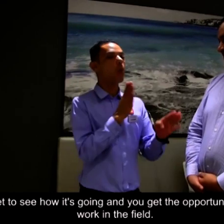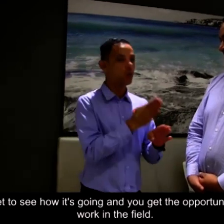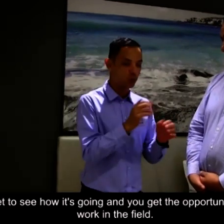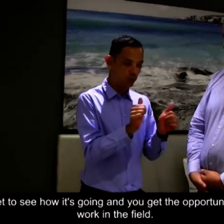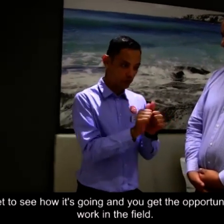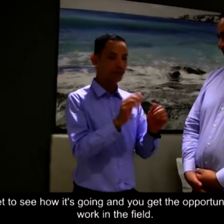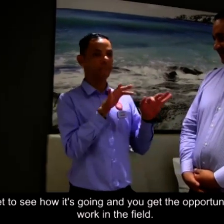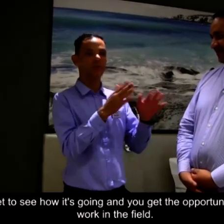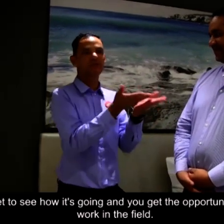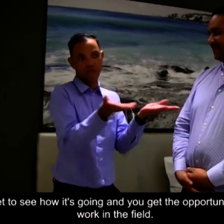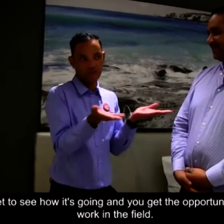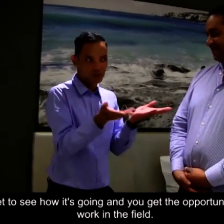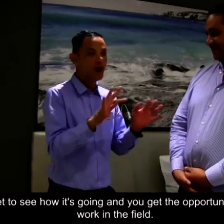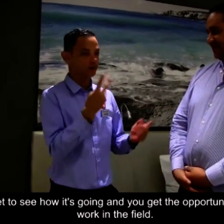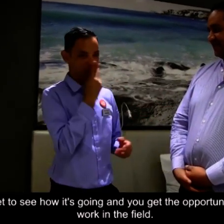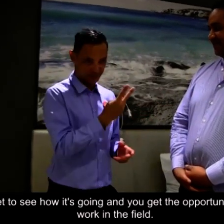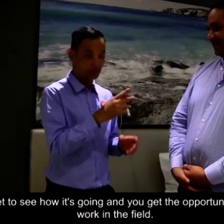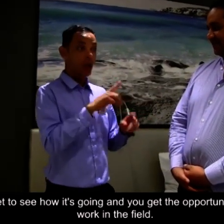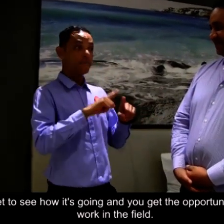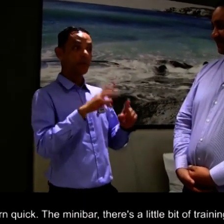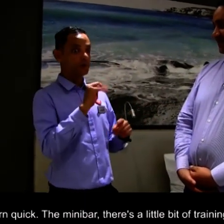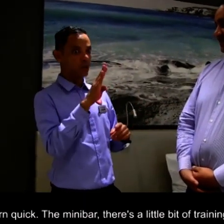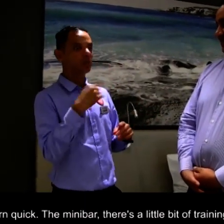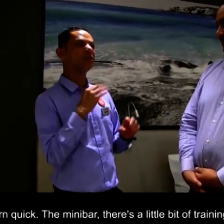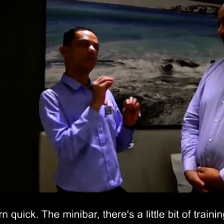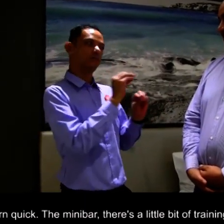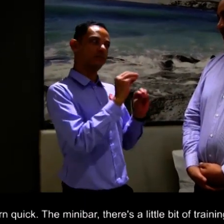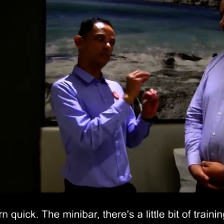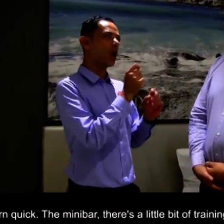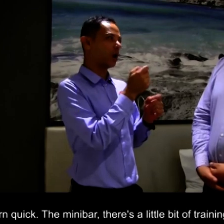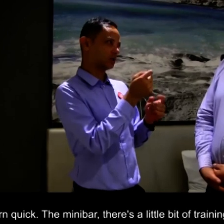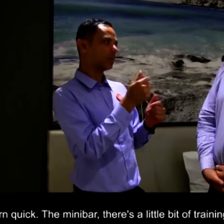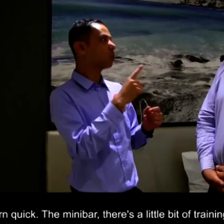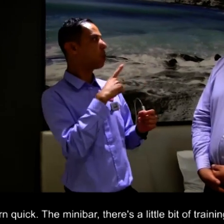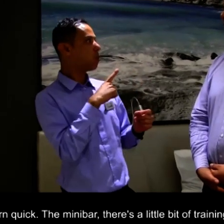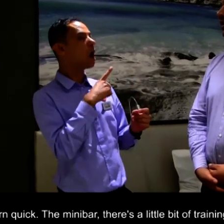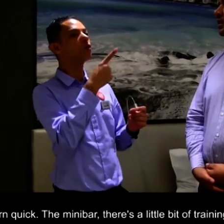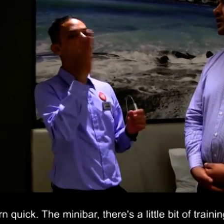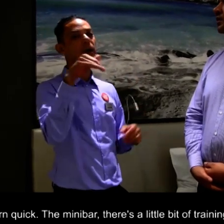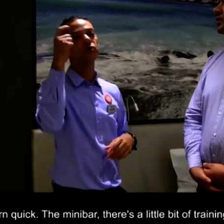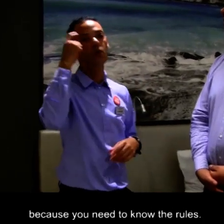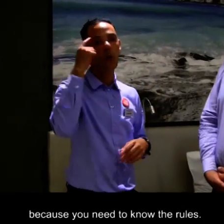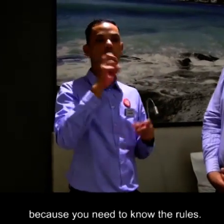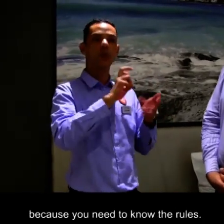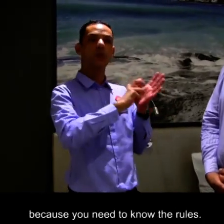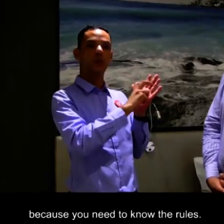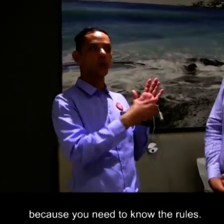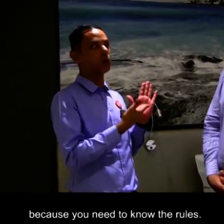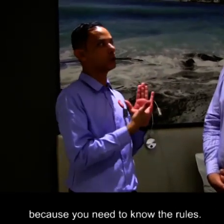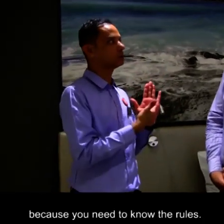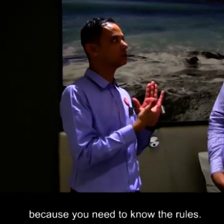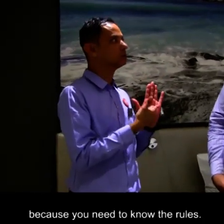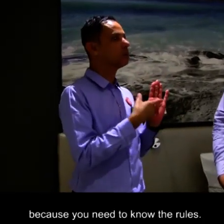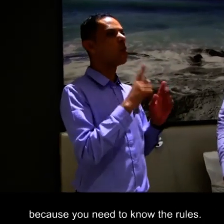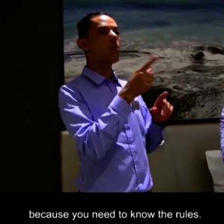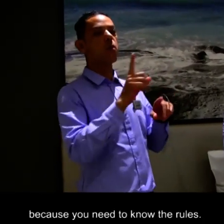the opportunity to also work in the field, um, you learn quick. With minibar, there's a little bit of training needed, because you need to